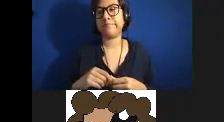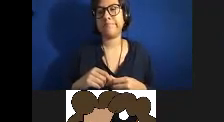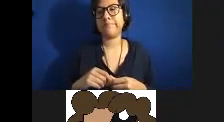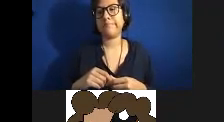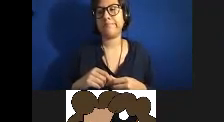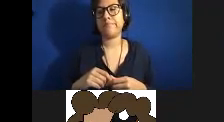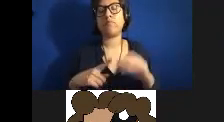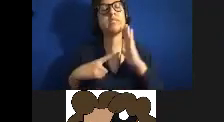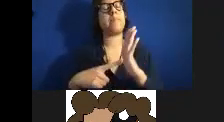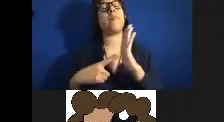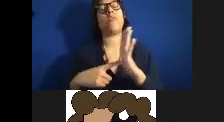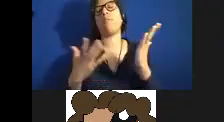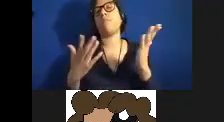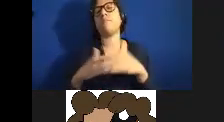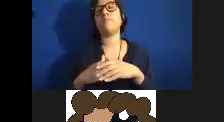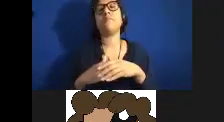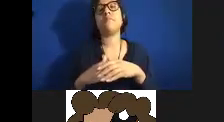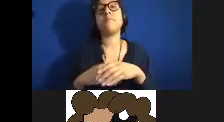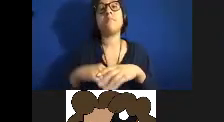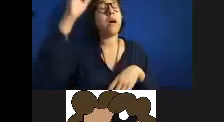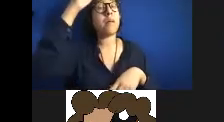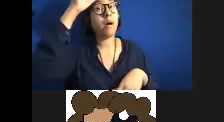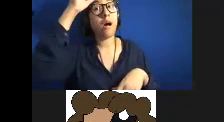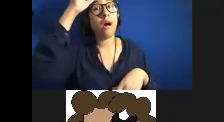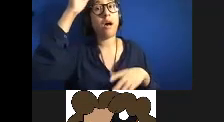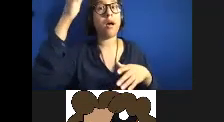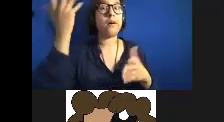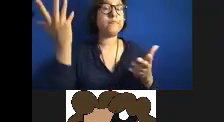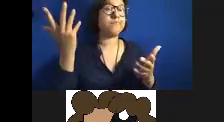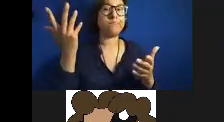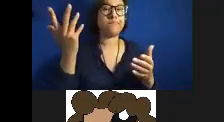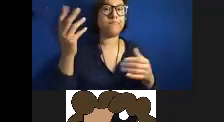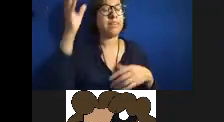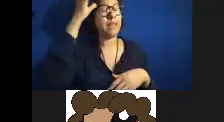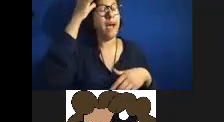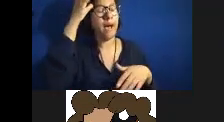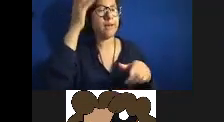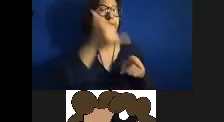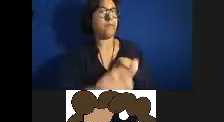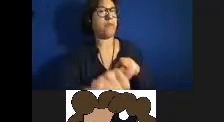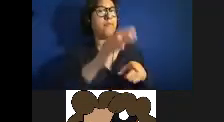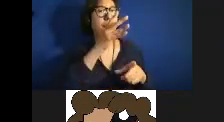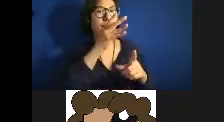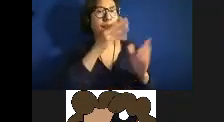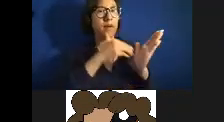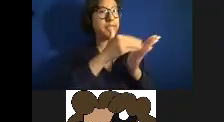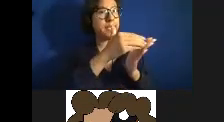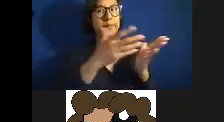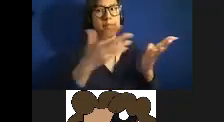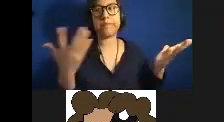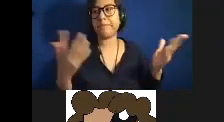you know, like my dad calling my mom out her name, or my you know, my